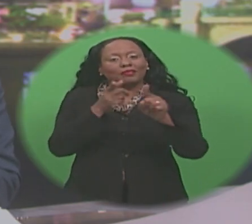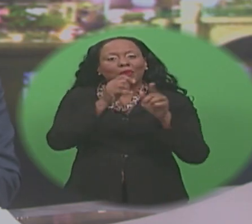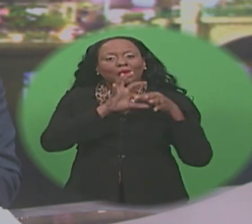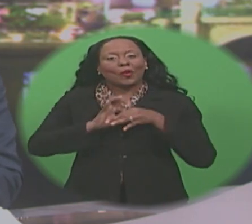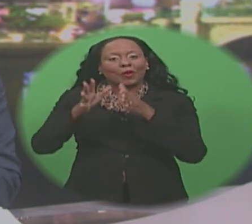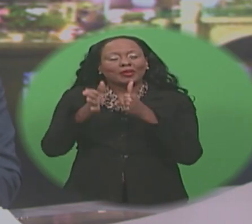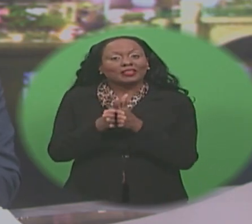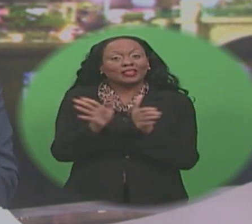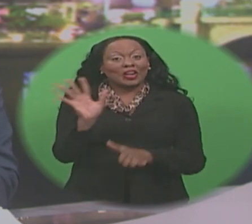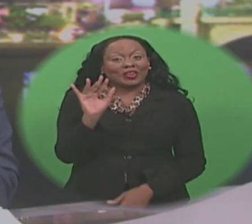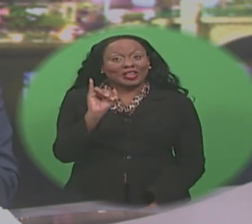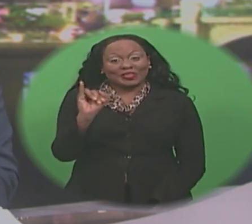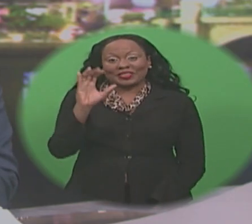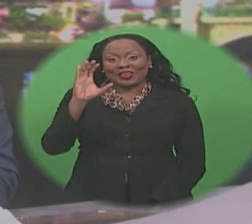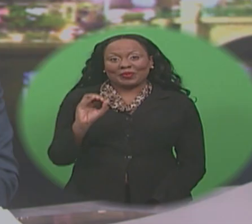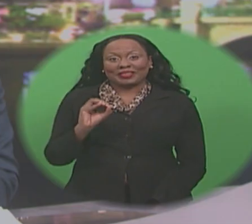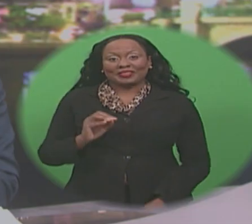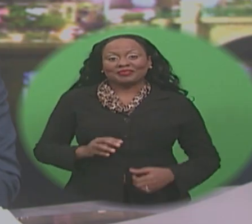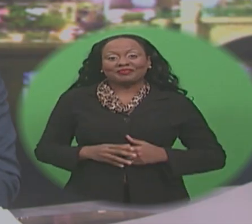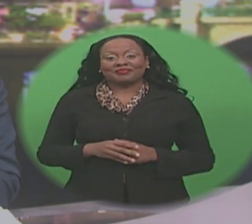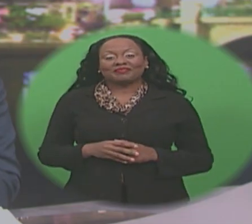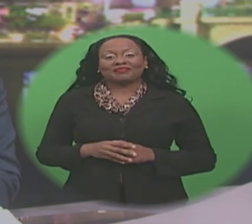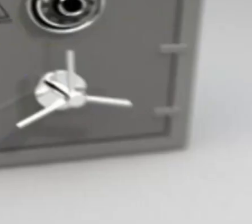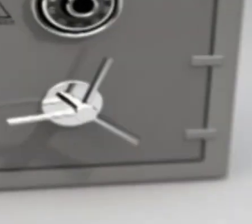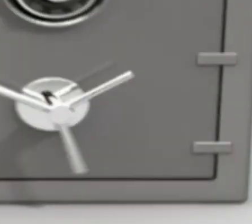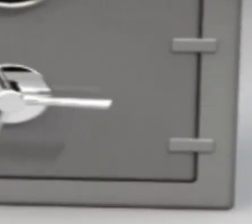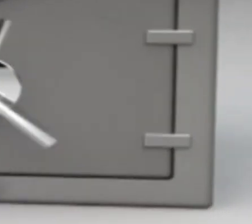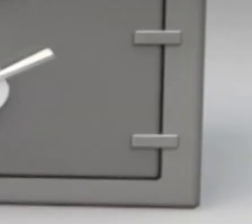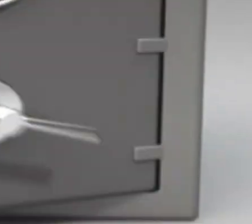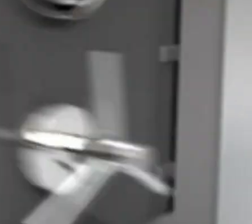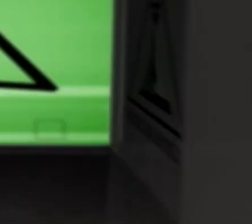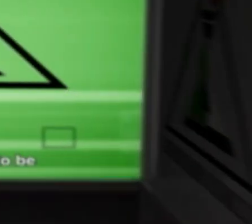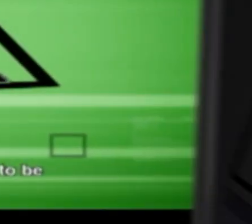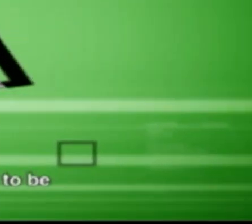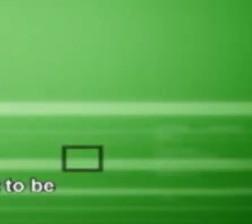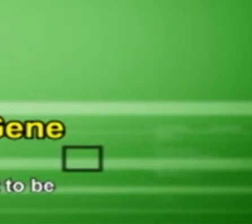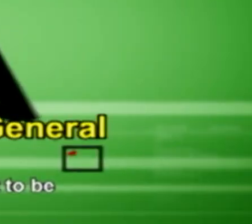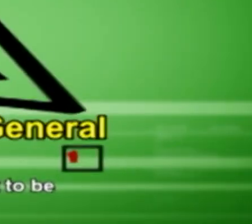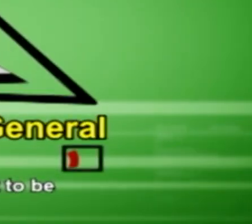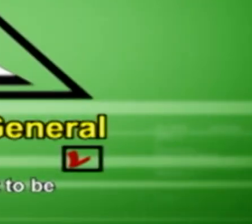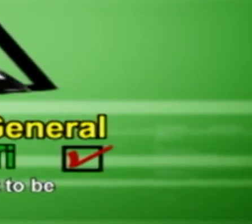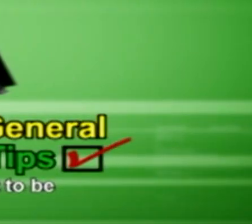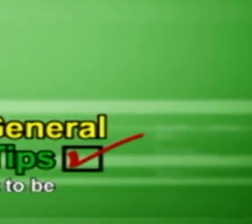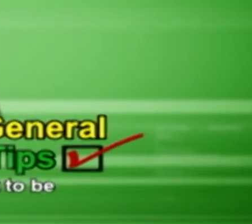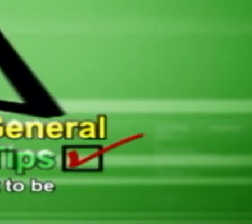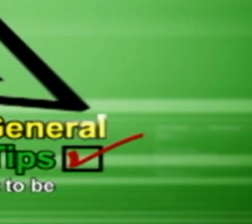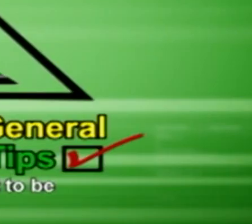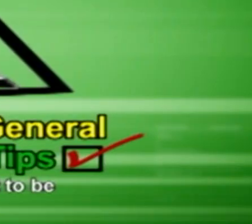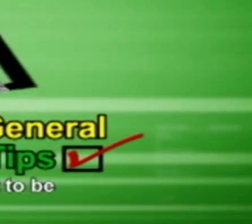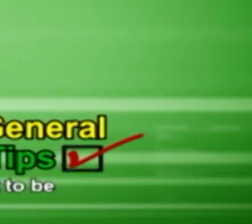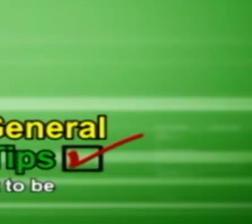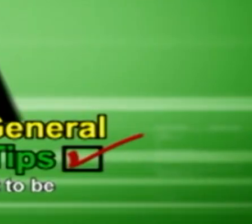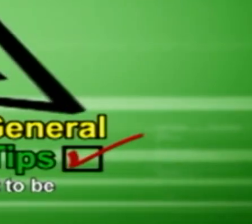we get there, here's a tip from Cooperators General Insurance. This tip of the day is brought to you by Cooperators General Insurance